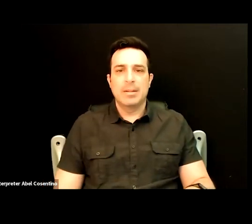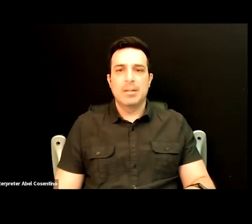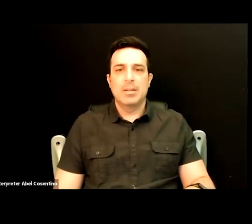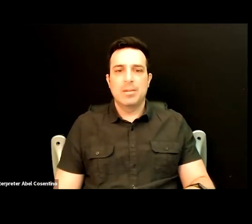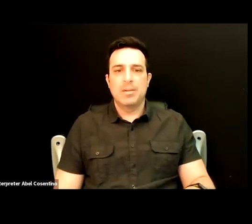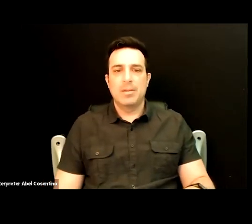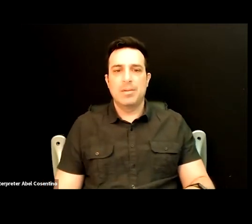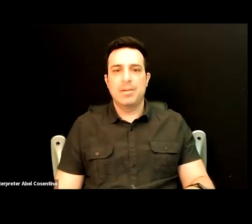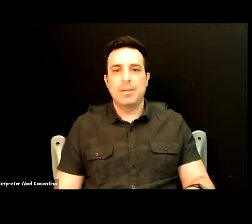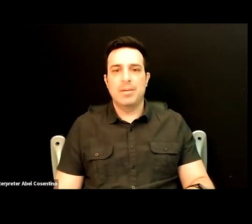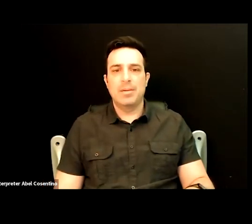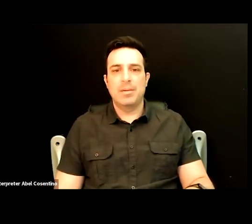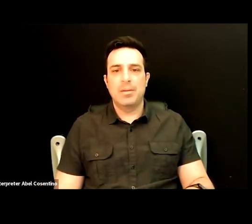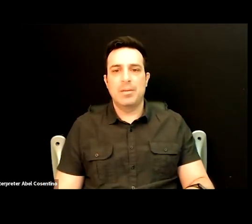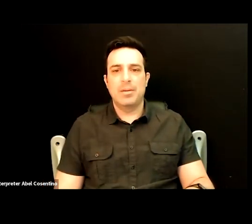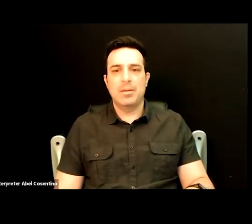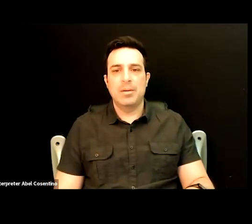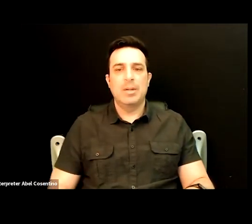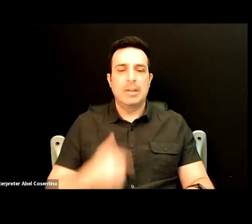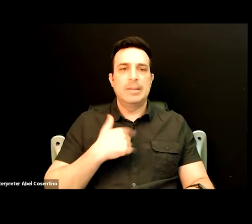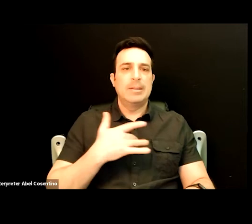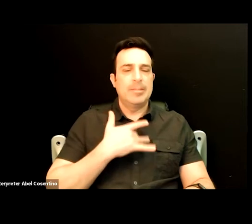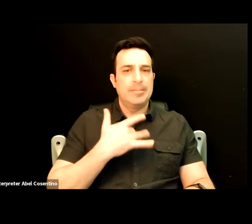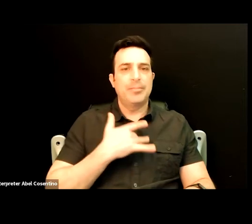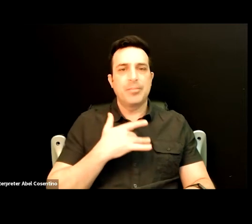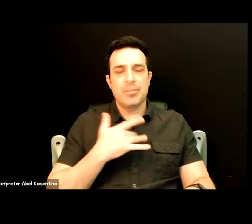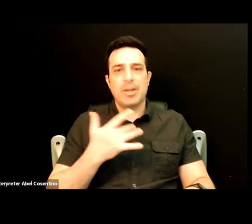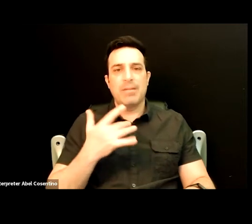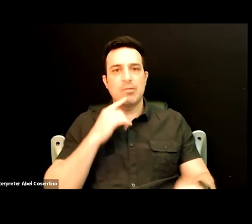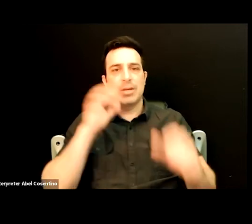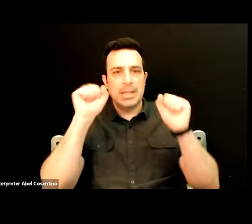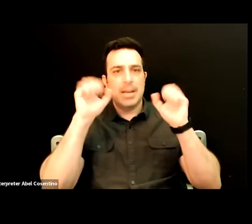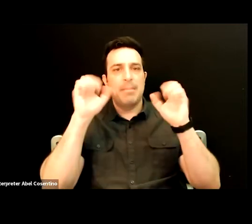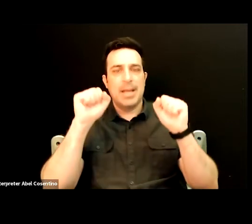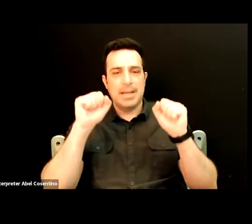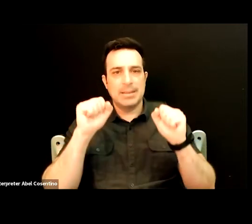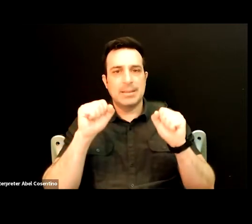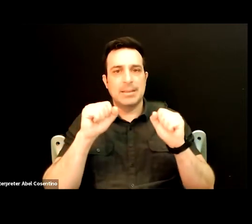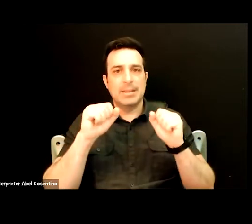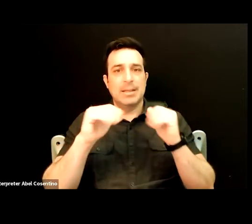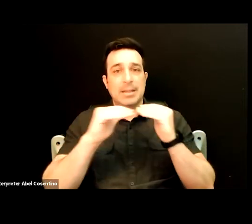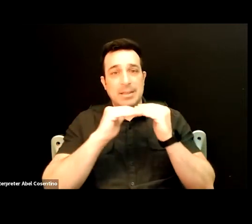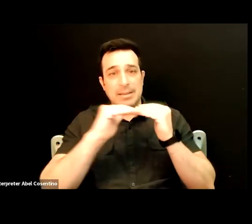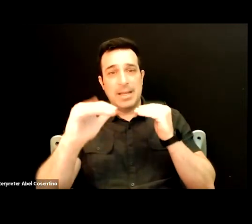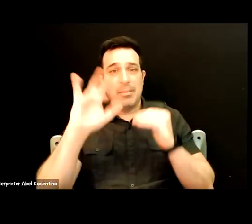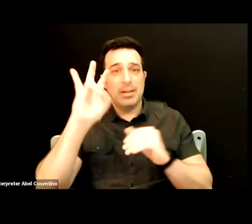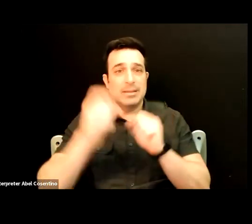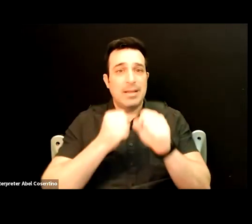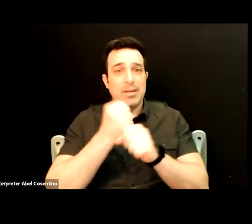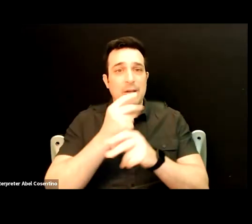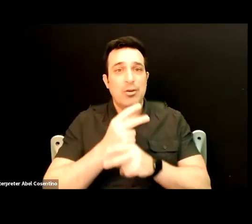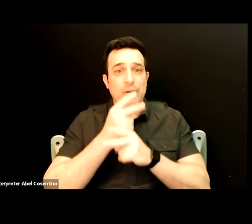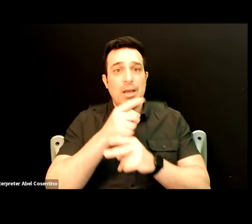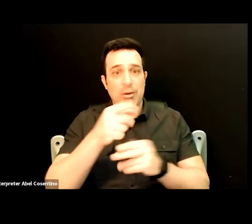Yeah, I feel really amazed at that stable 7-year care you had at the